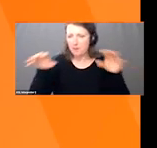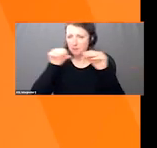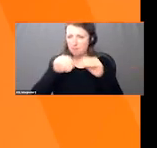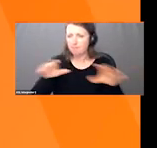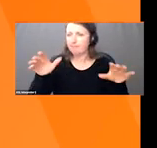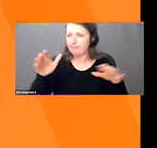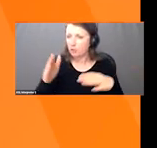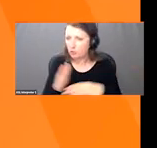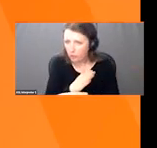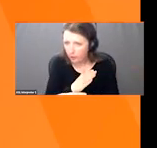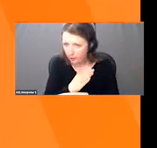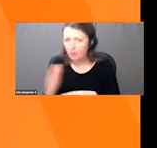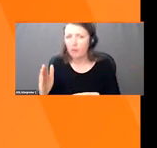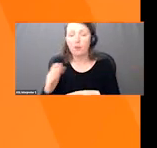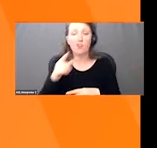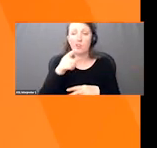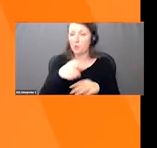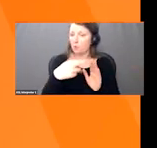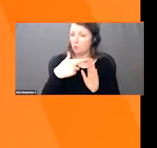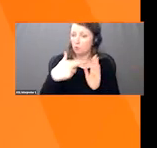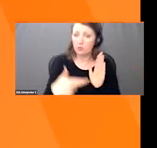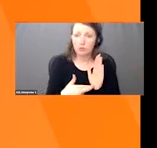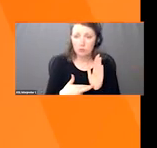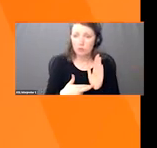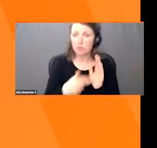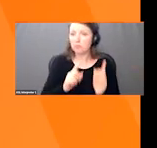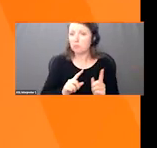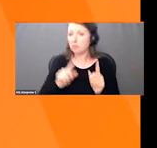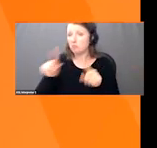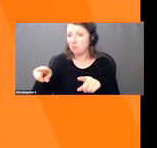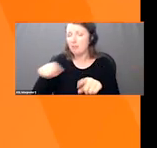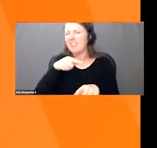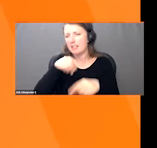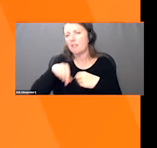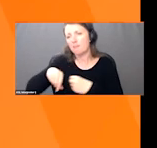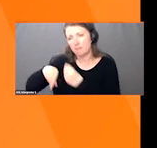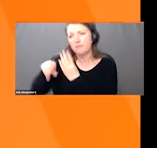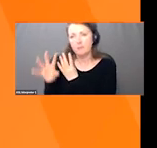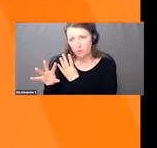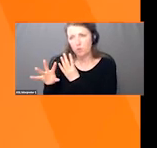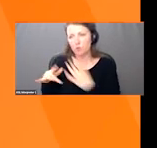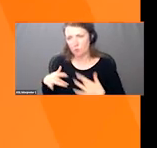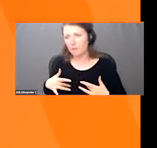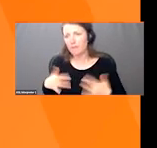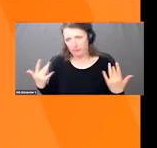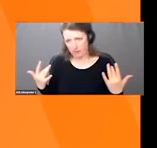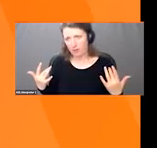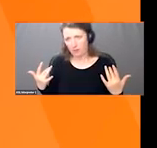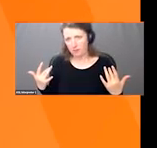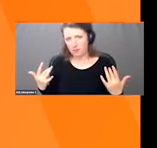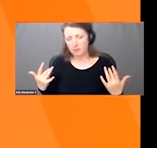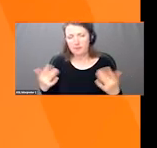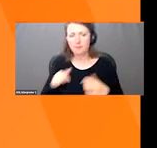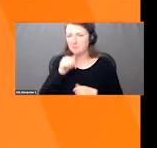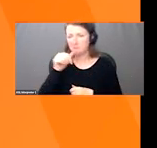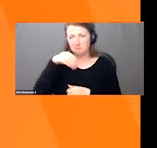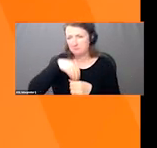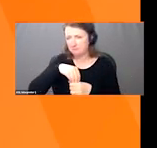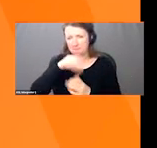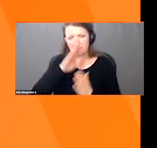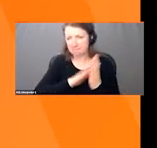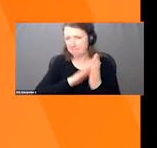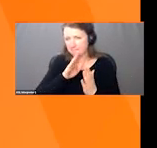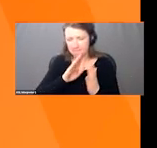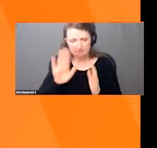to attend the virtual event anyways. So it is virtual event only, but again, it allows you to share your content through